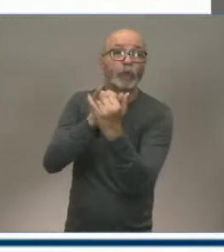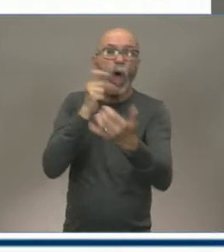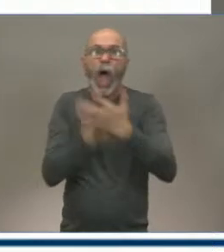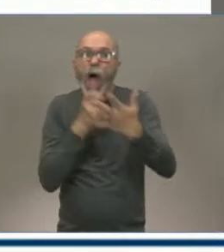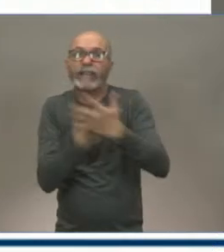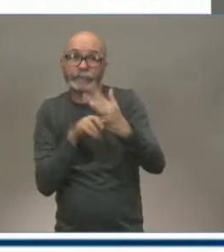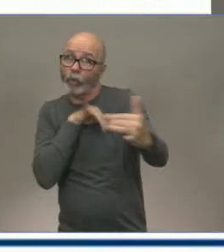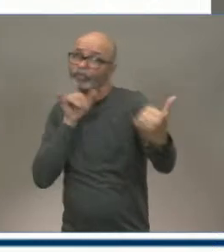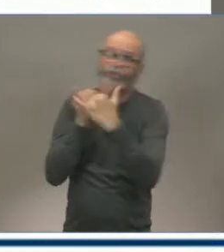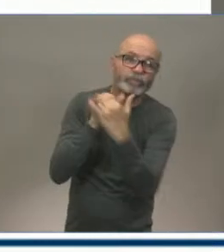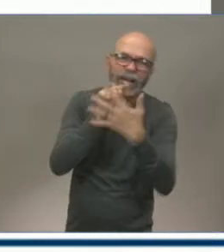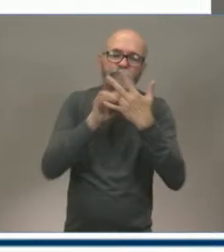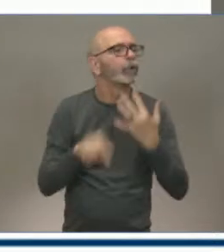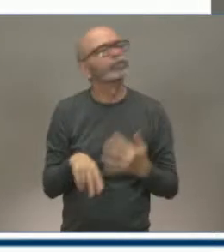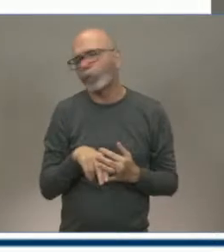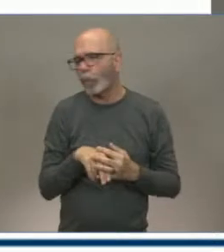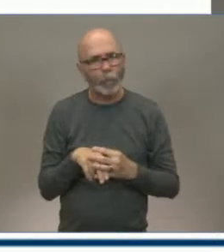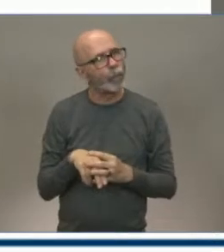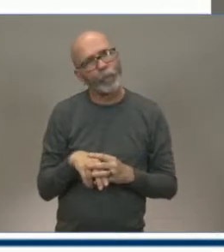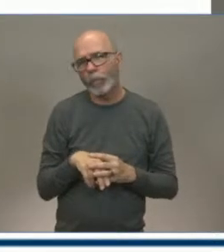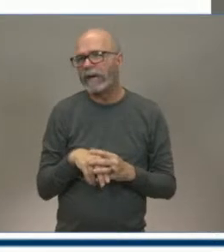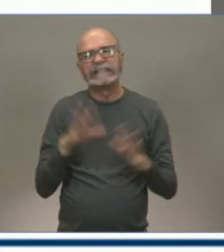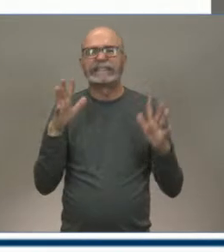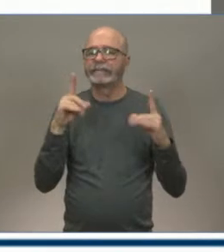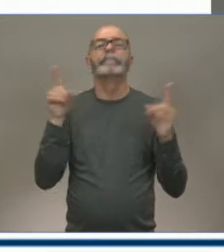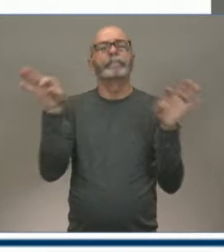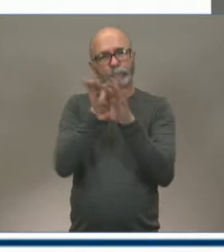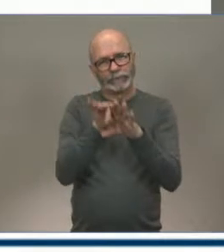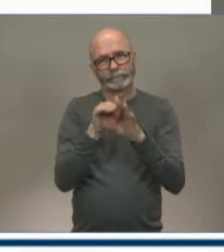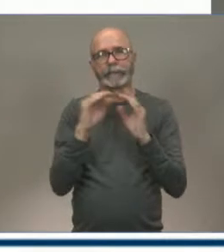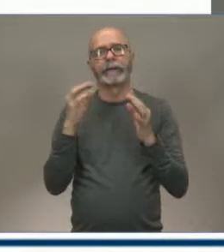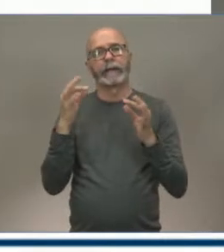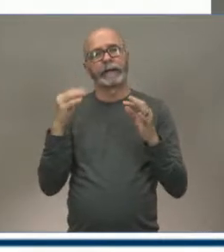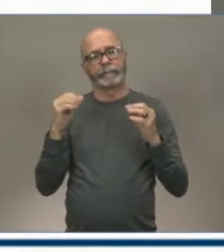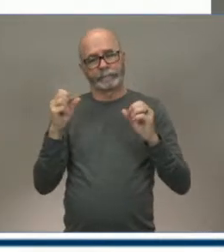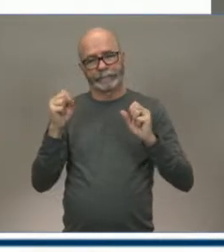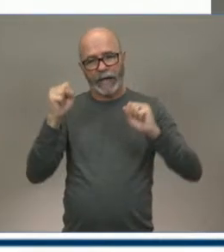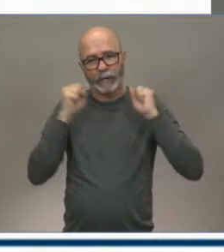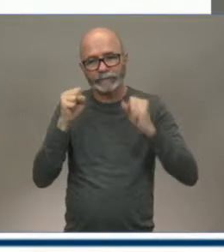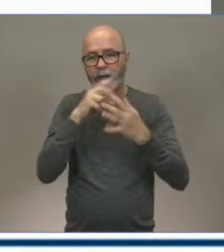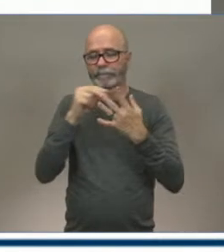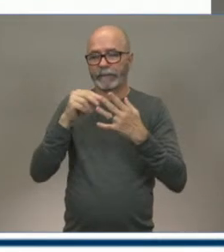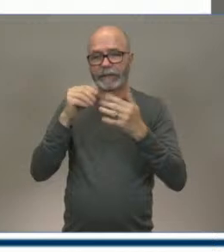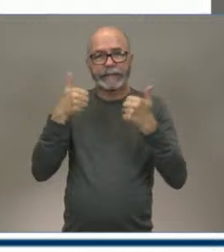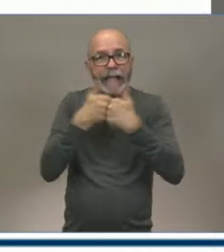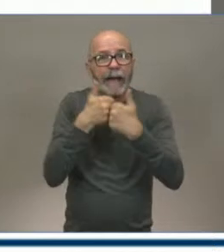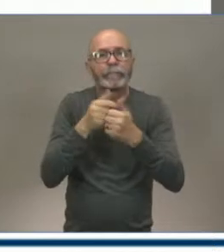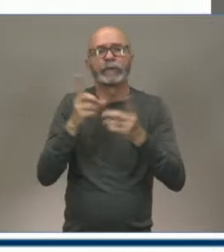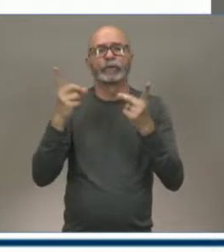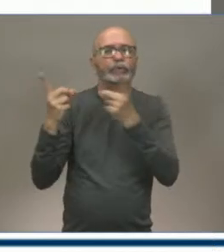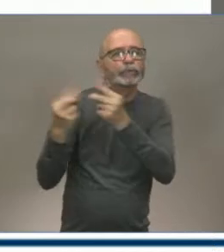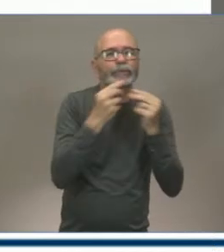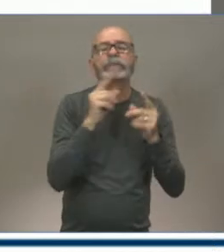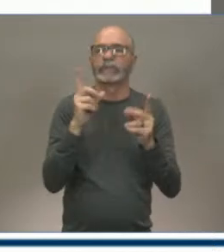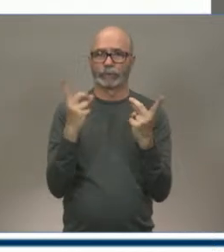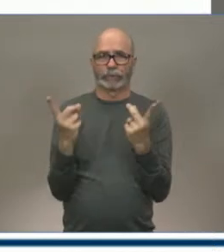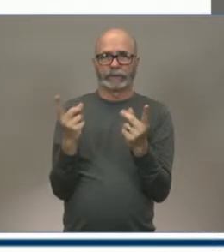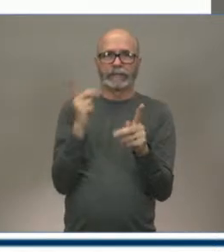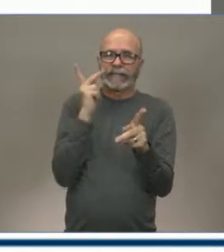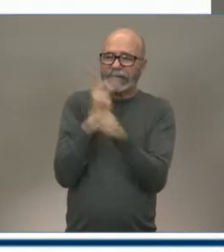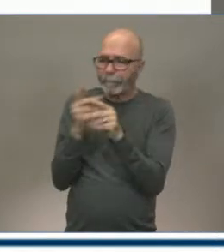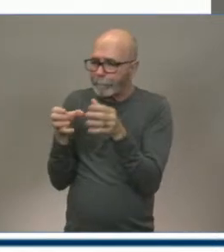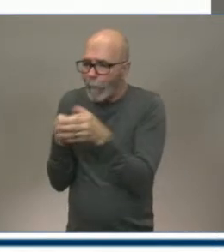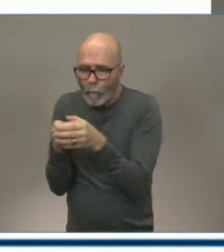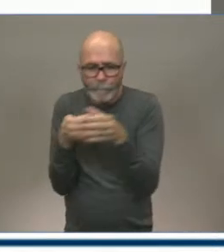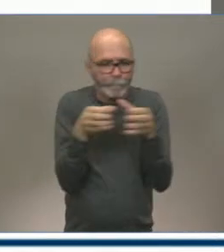that's a very reasonable balance. Keep sticking with our priorities of small social interaction, of having